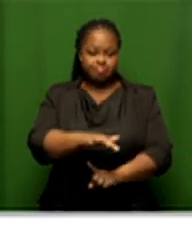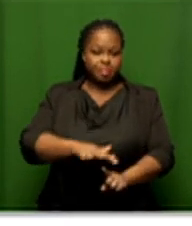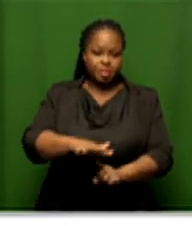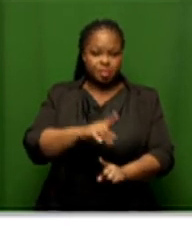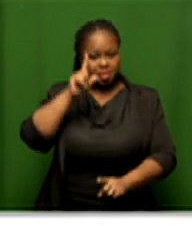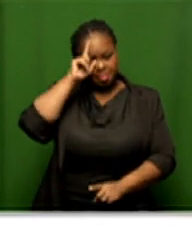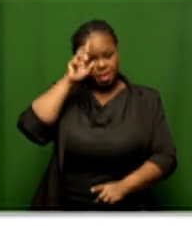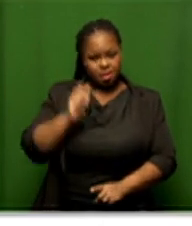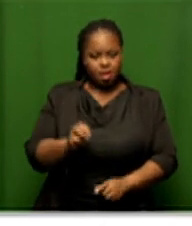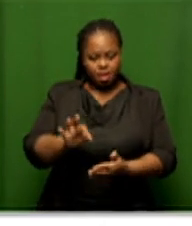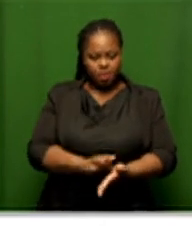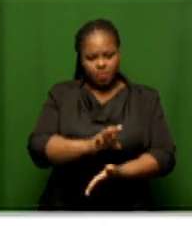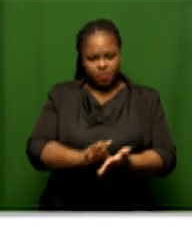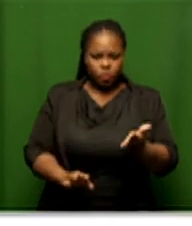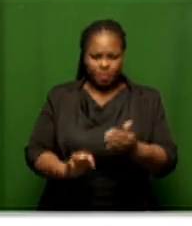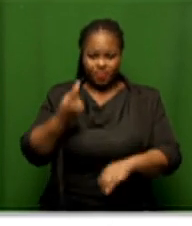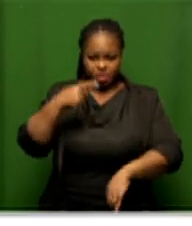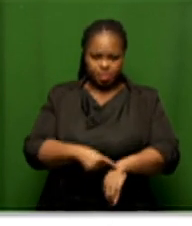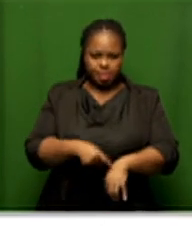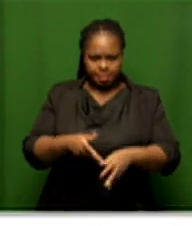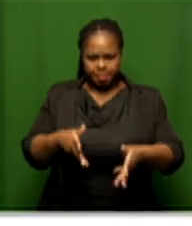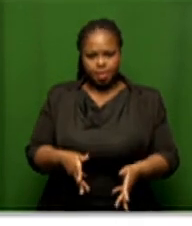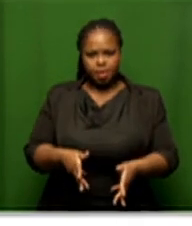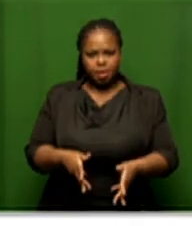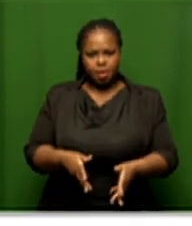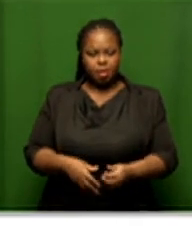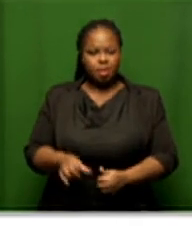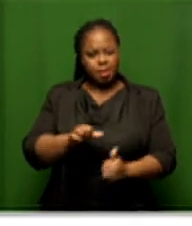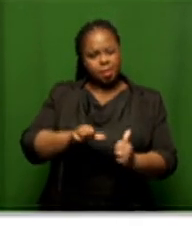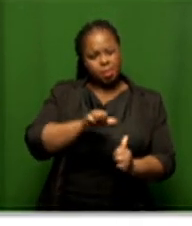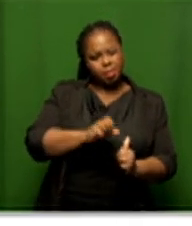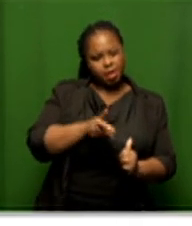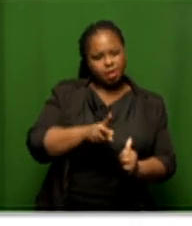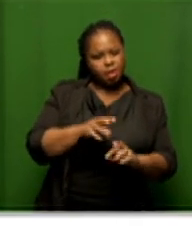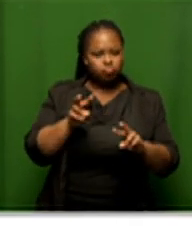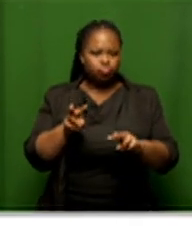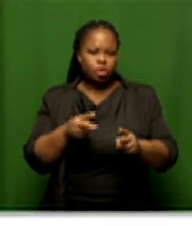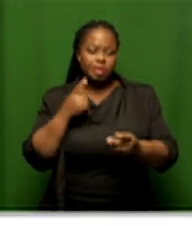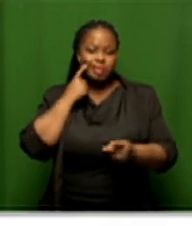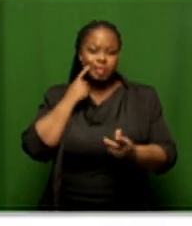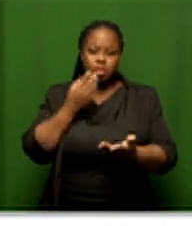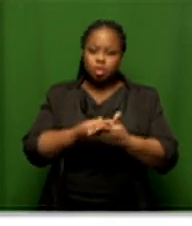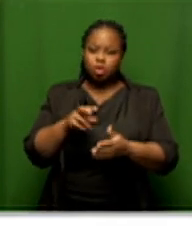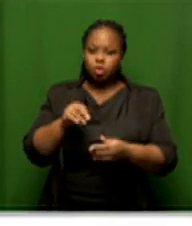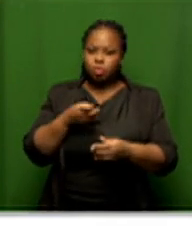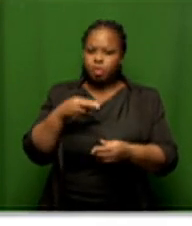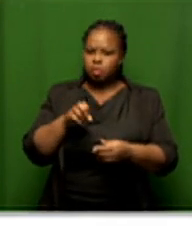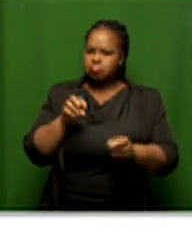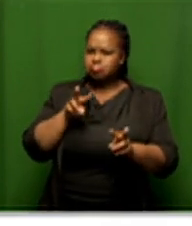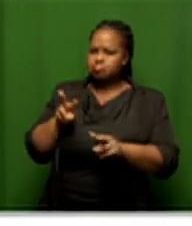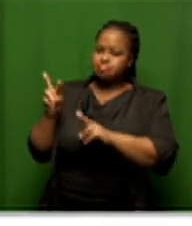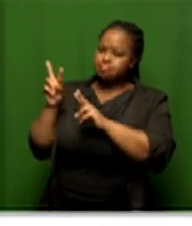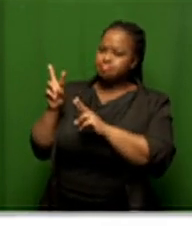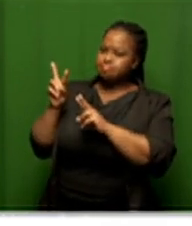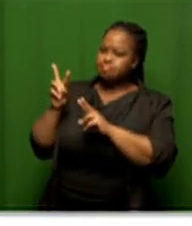Nelson Rolihlahla Mandela cast his first vote. And just to step back a bit, so to allow my colleague Nomhle Ngubane to give